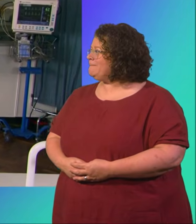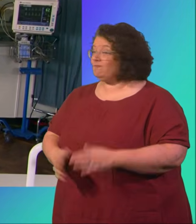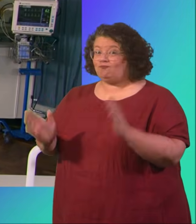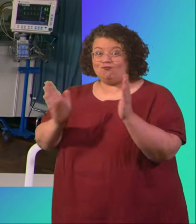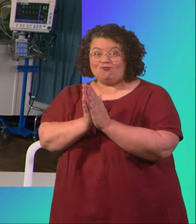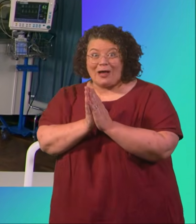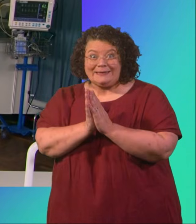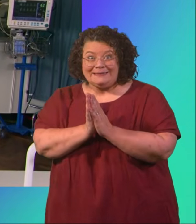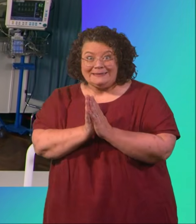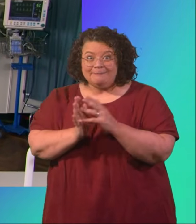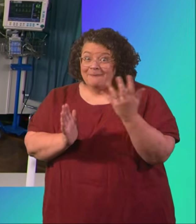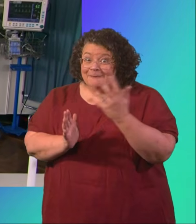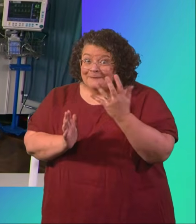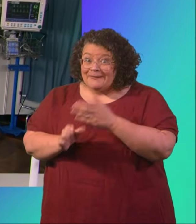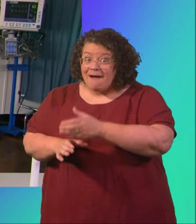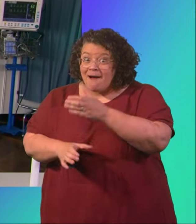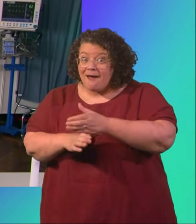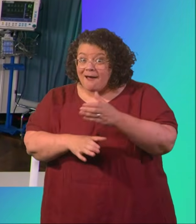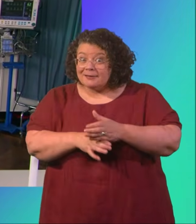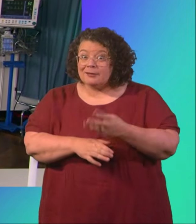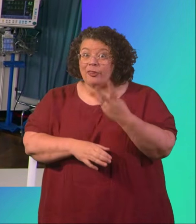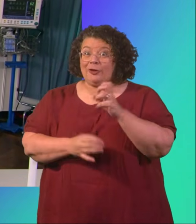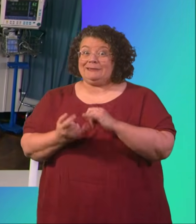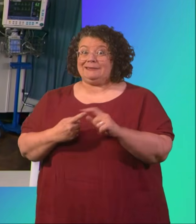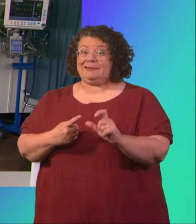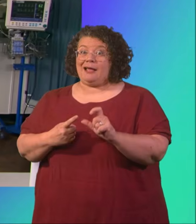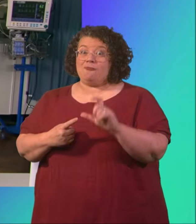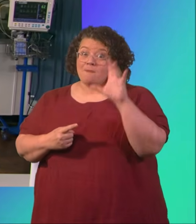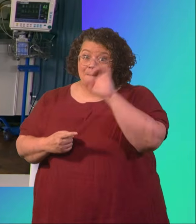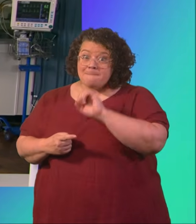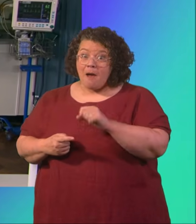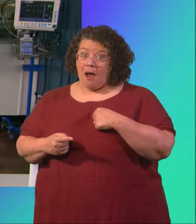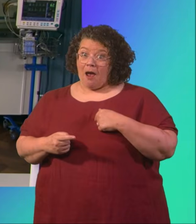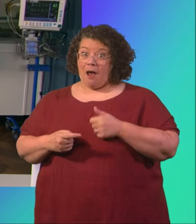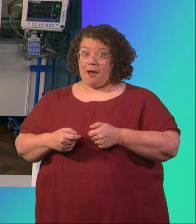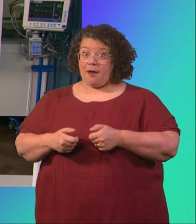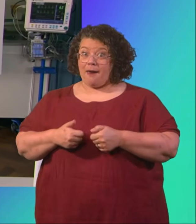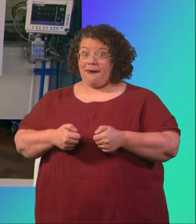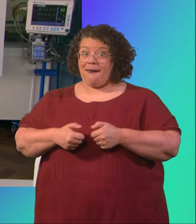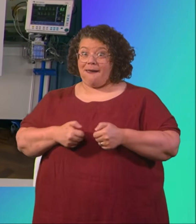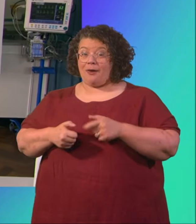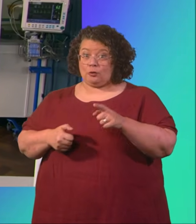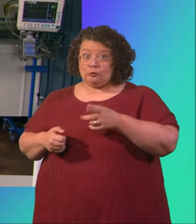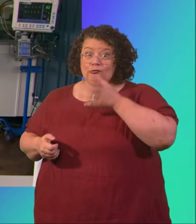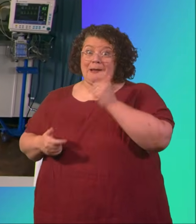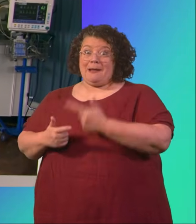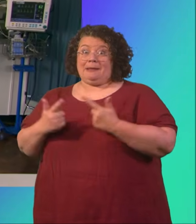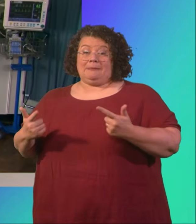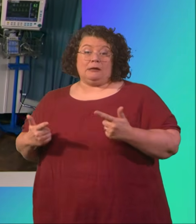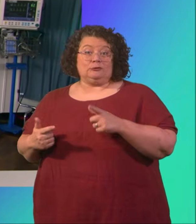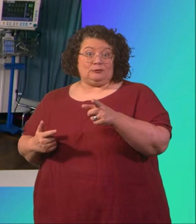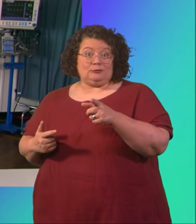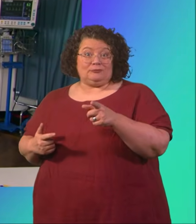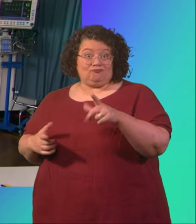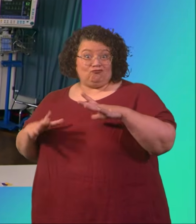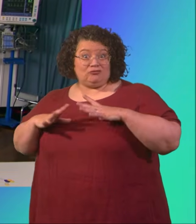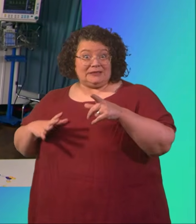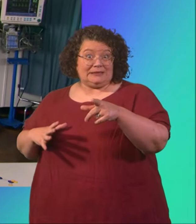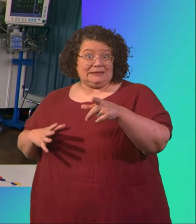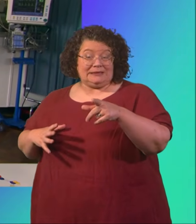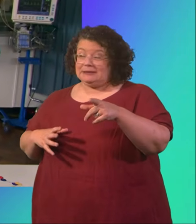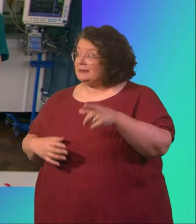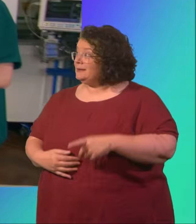Okay, Chris, 15 glasses, 30 seconds. Now remember, I'm in control. You've got to drink as much as you can. Right, you ready? No problem.